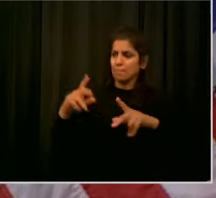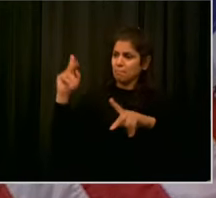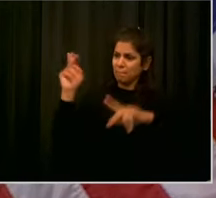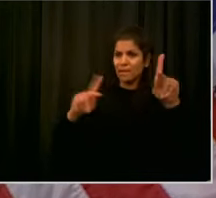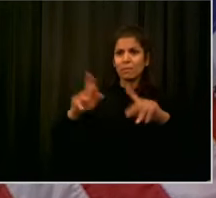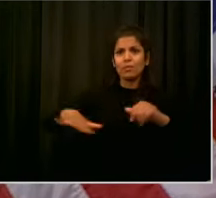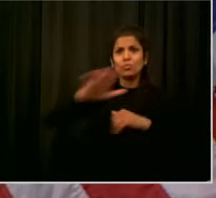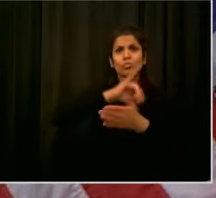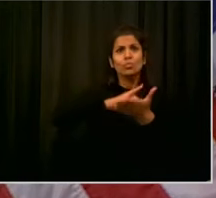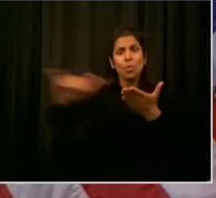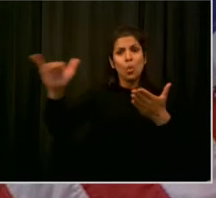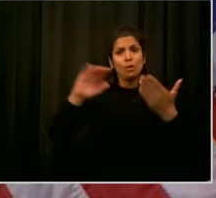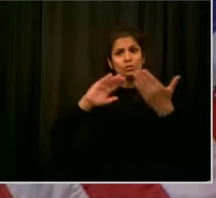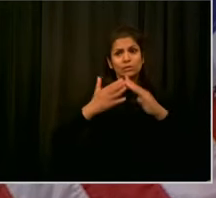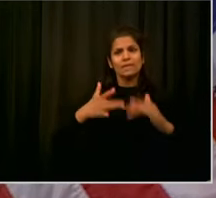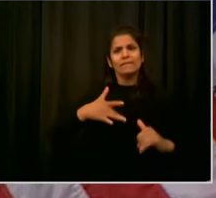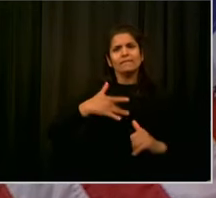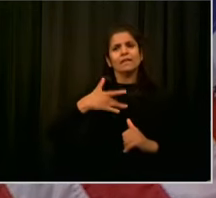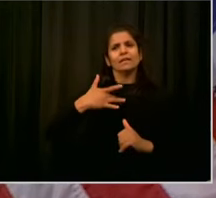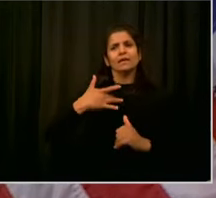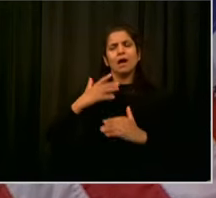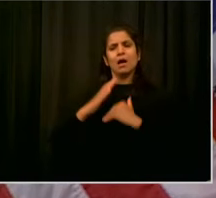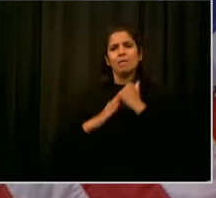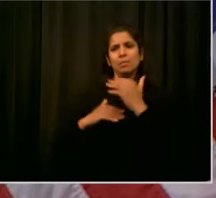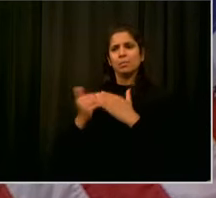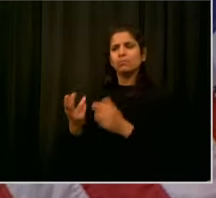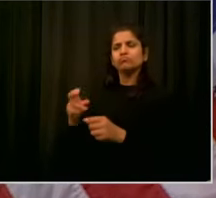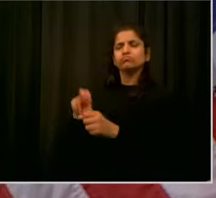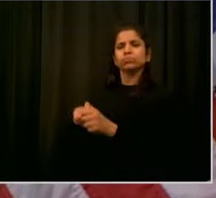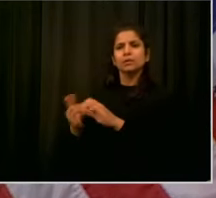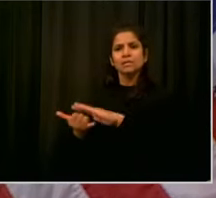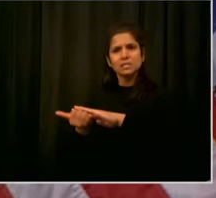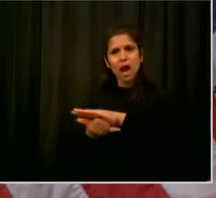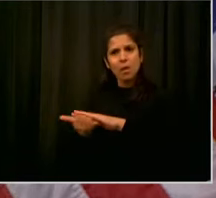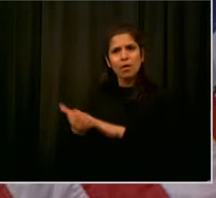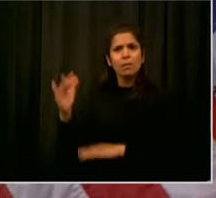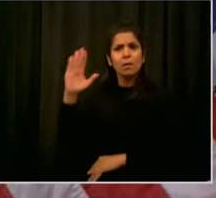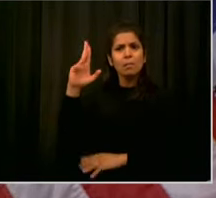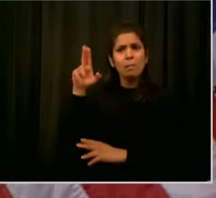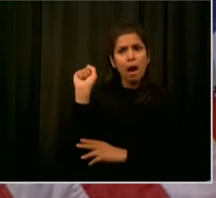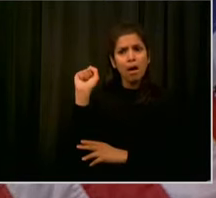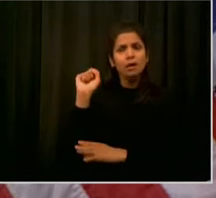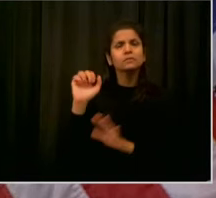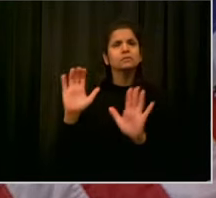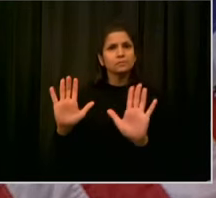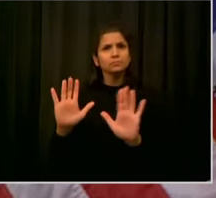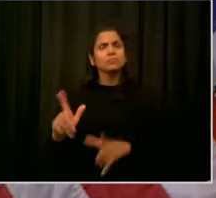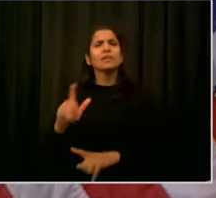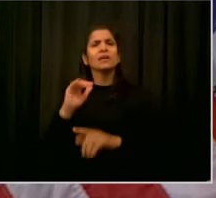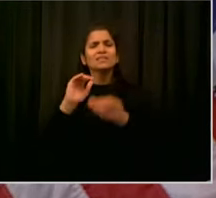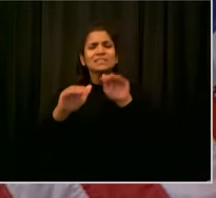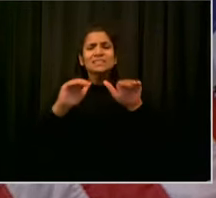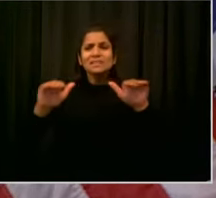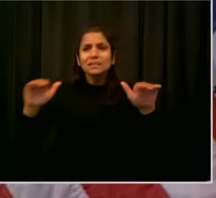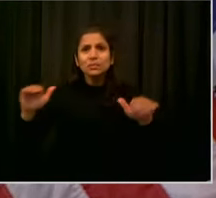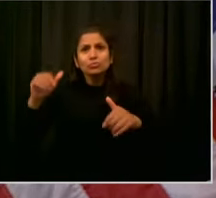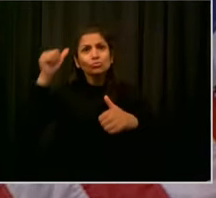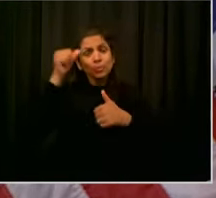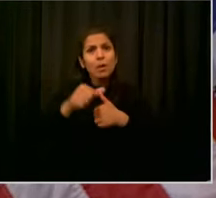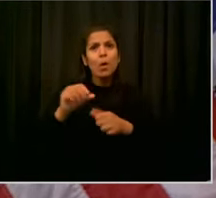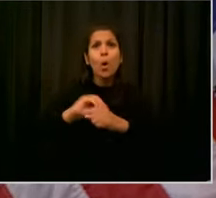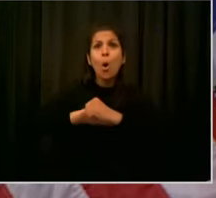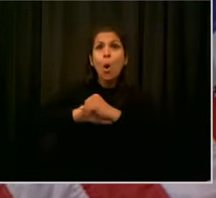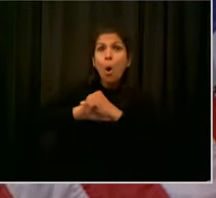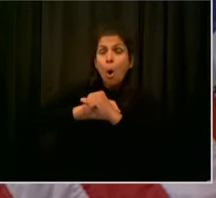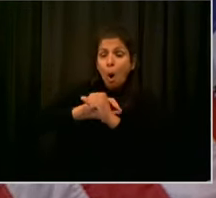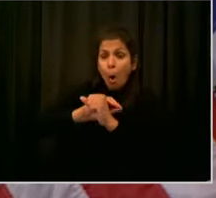really important to remind people this is a time-limited crisis. If we do our work together, all of us as New Yorkers, as one